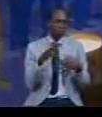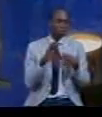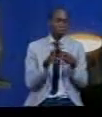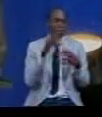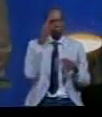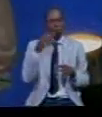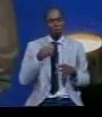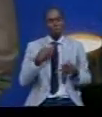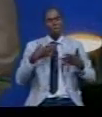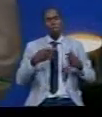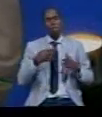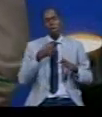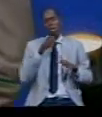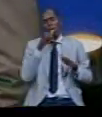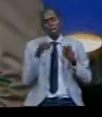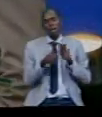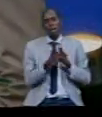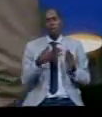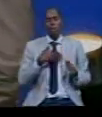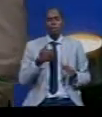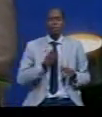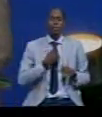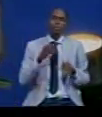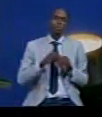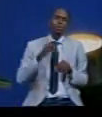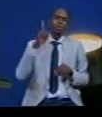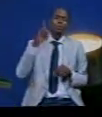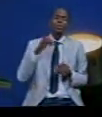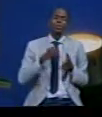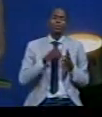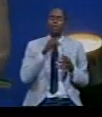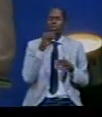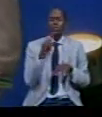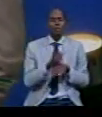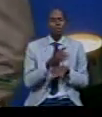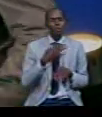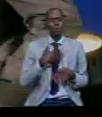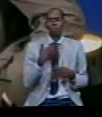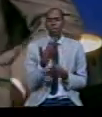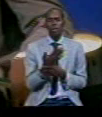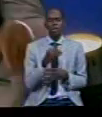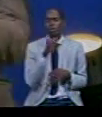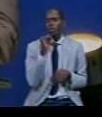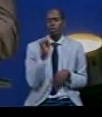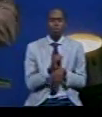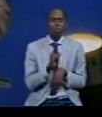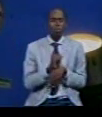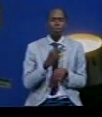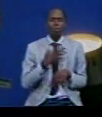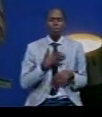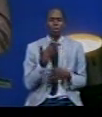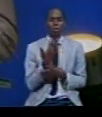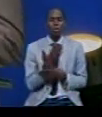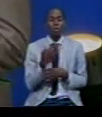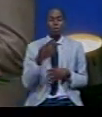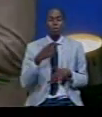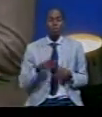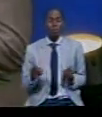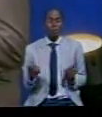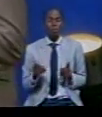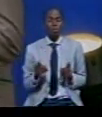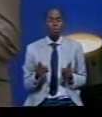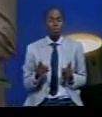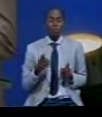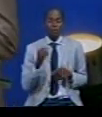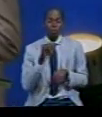It's not the labor of my hands. It's not the work of my hands. The work of a leper